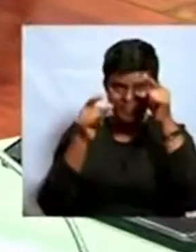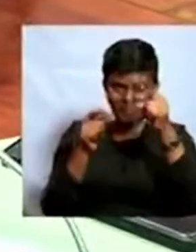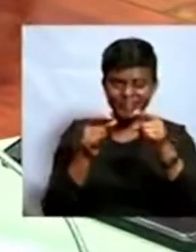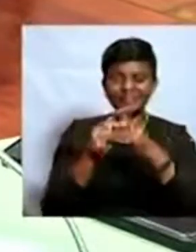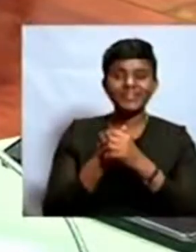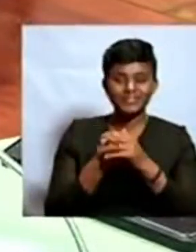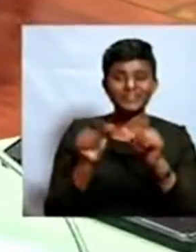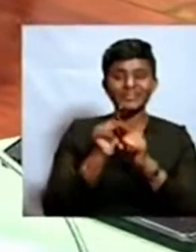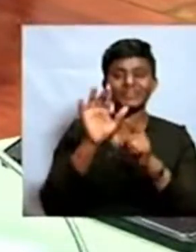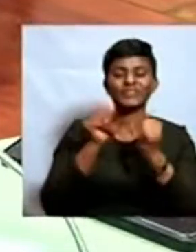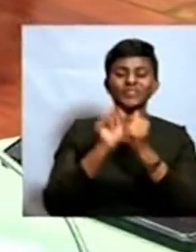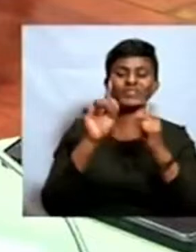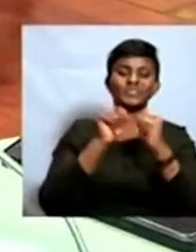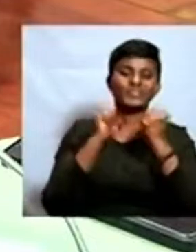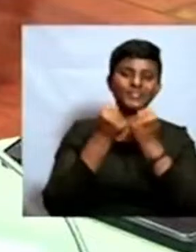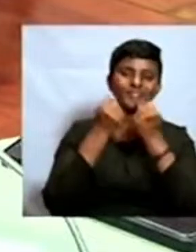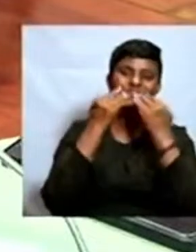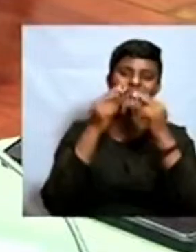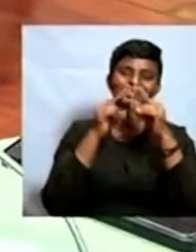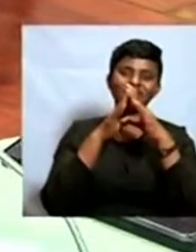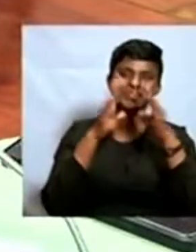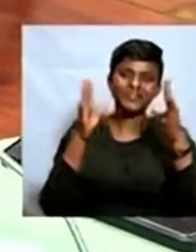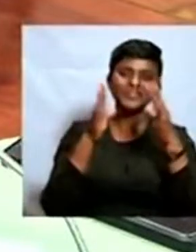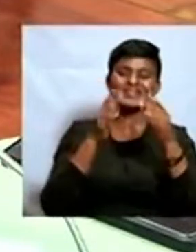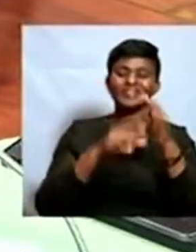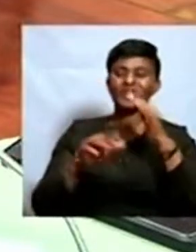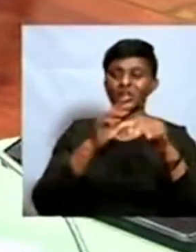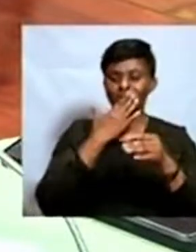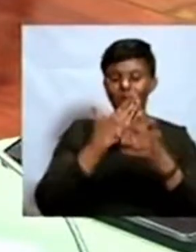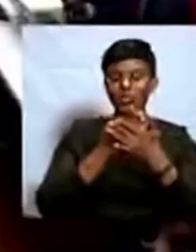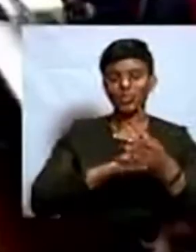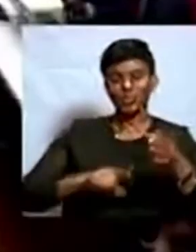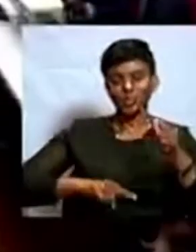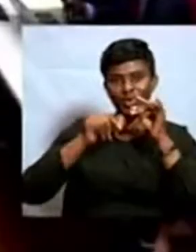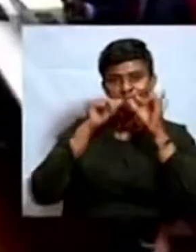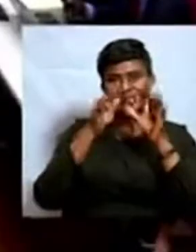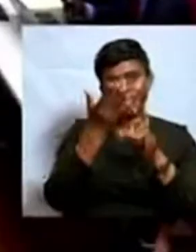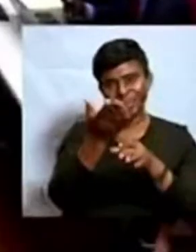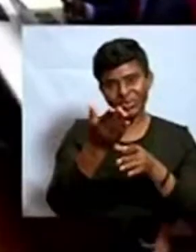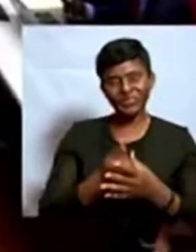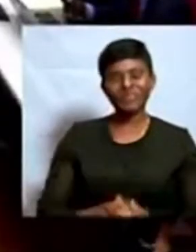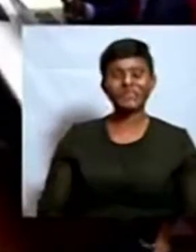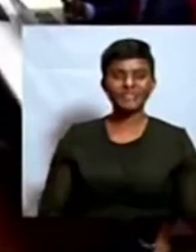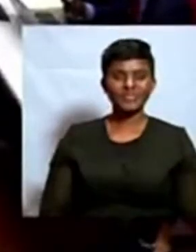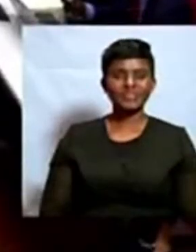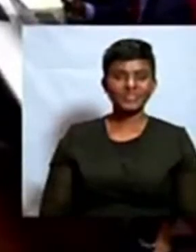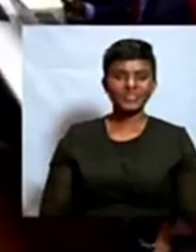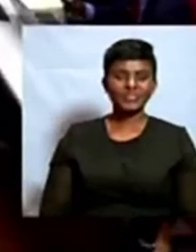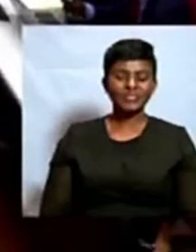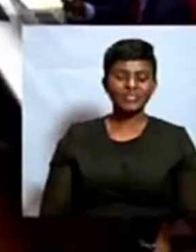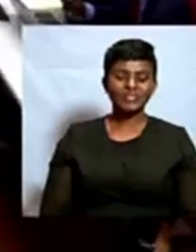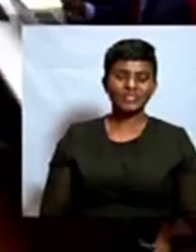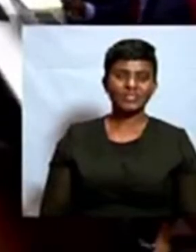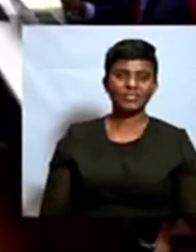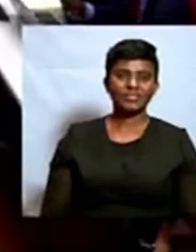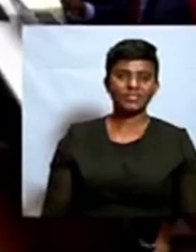upon you and your team. Thank you so much, and may the good Lord bless you. Thank you.